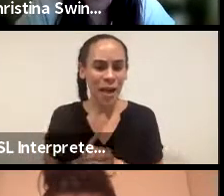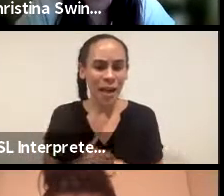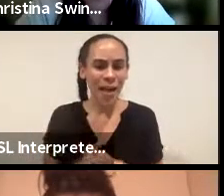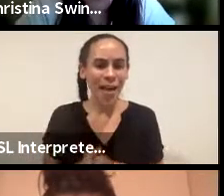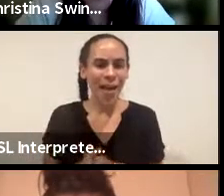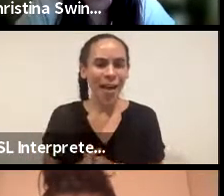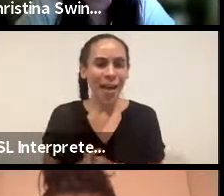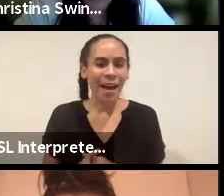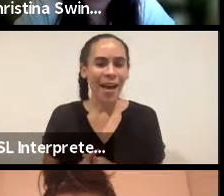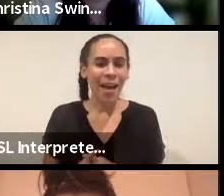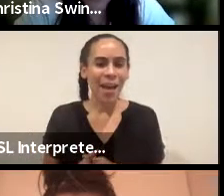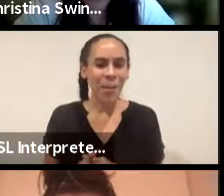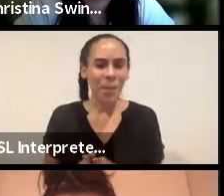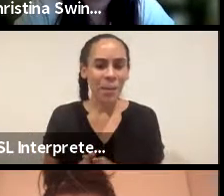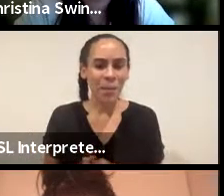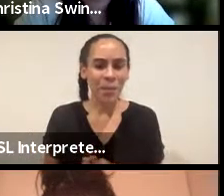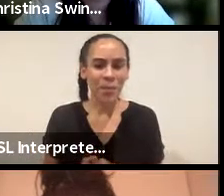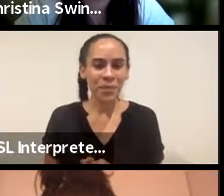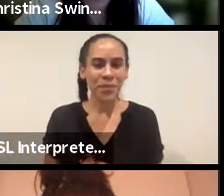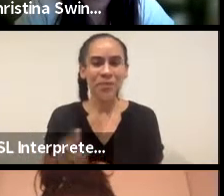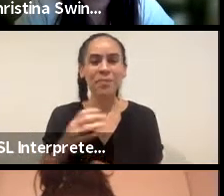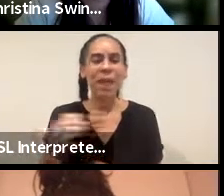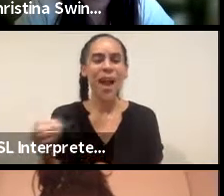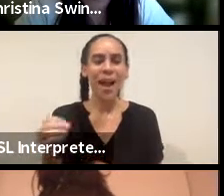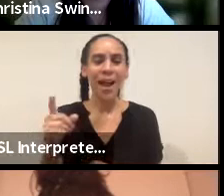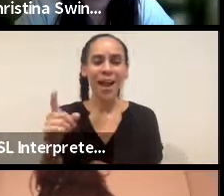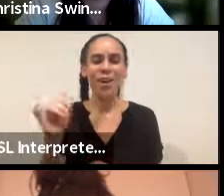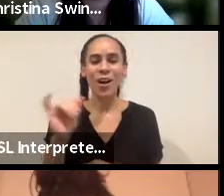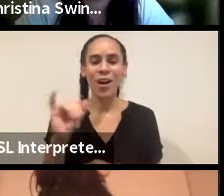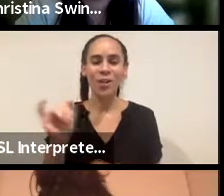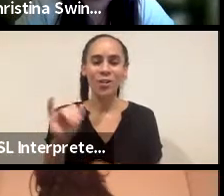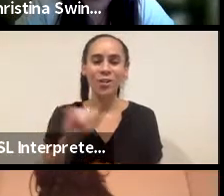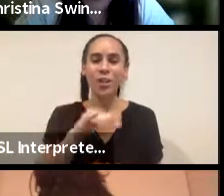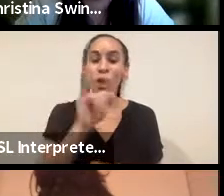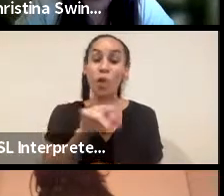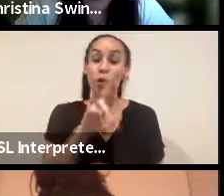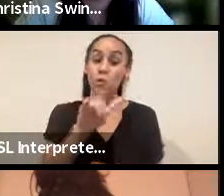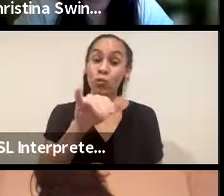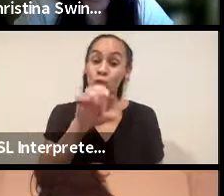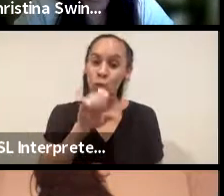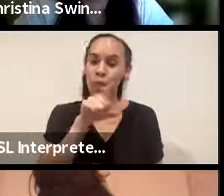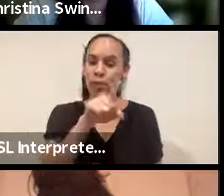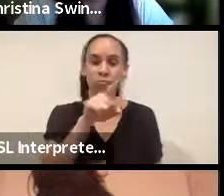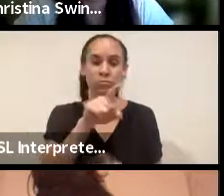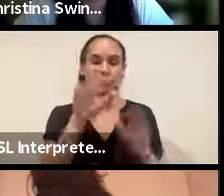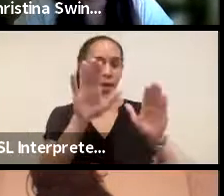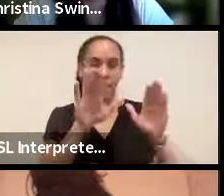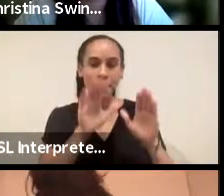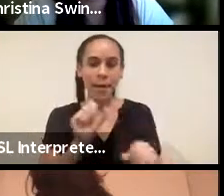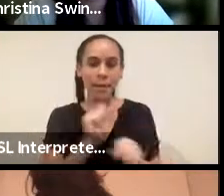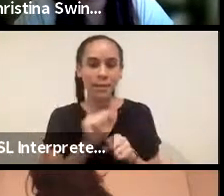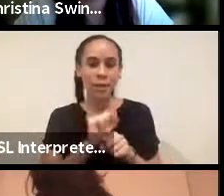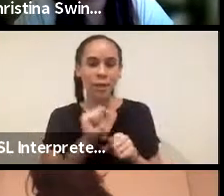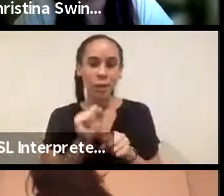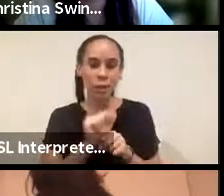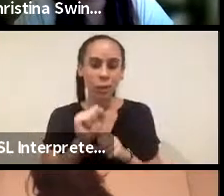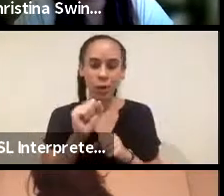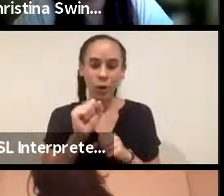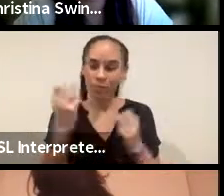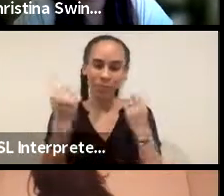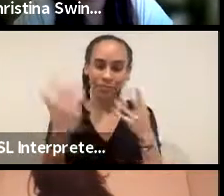And then Julie Elberfeld has done amazing work over the years and continues to do so